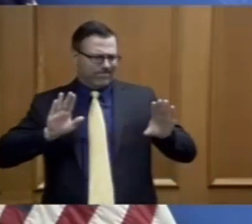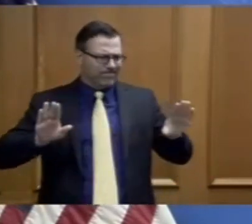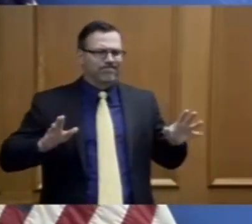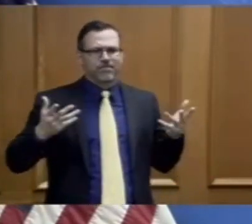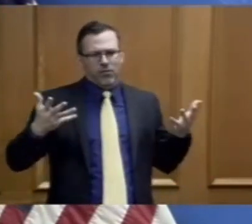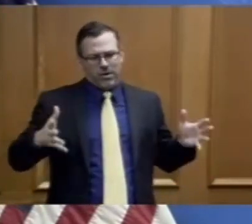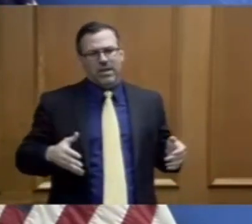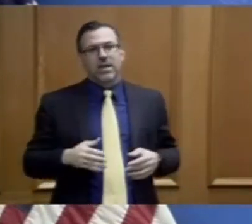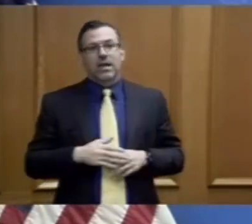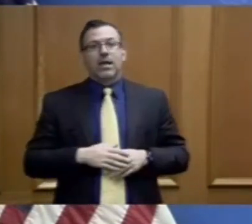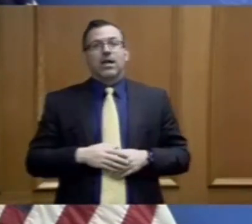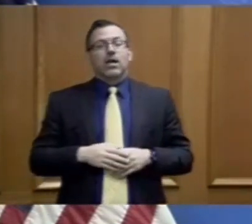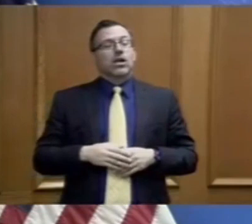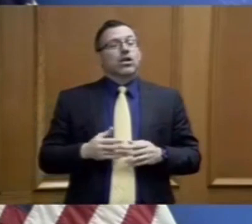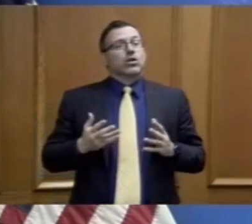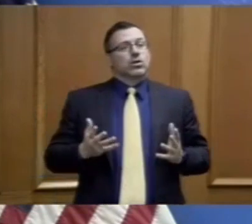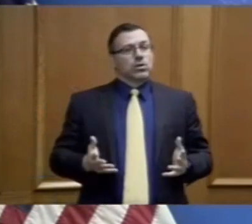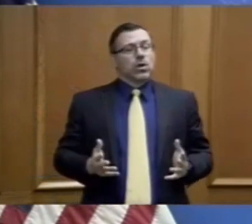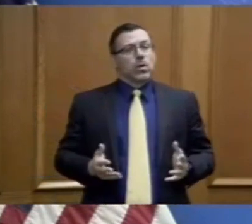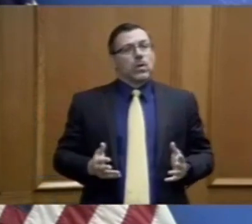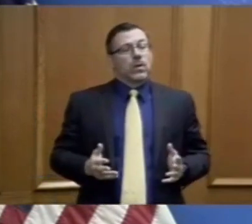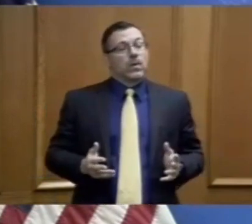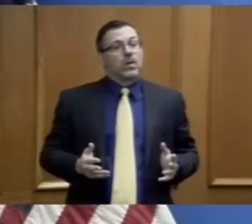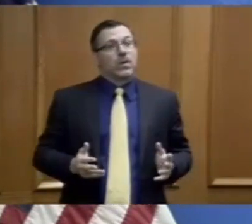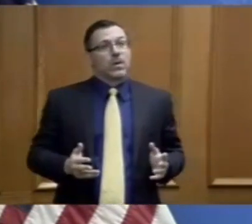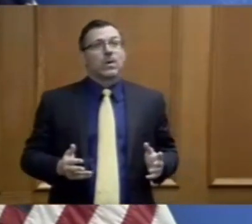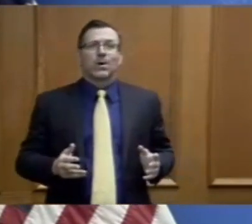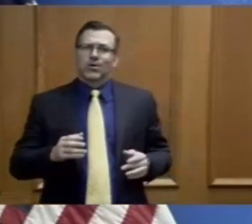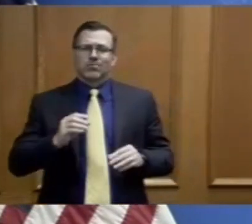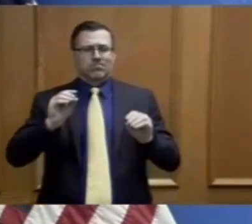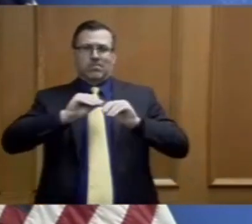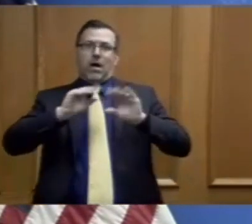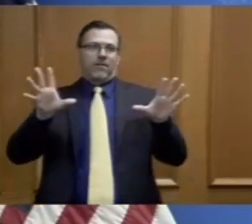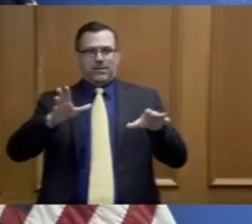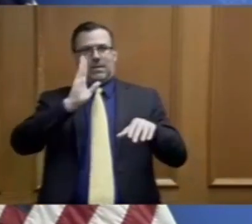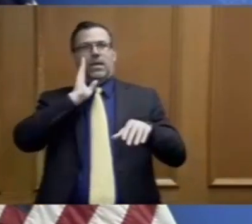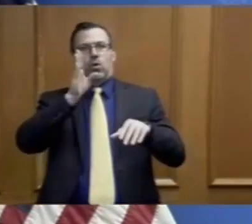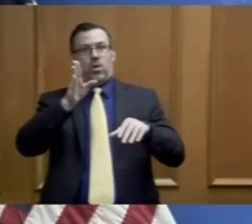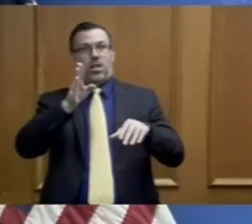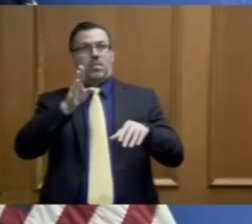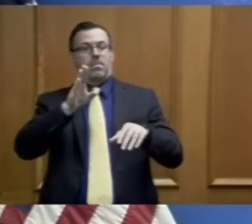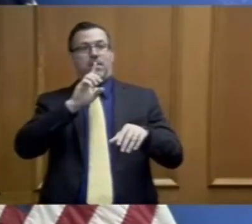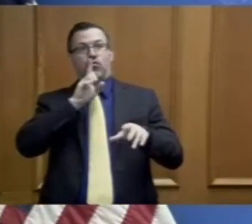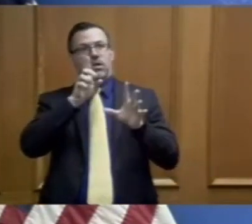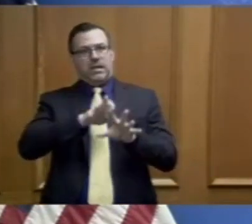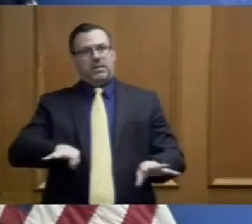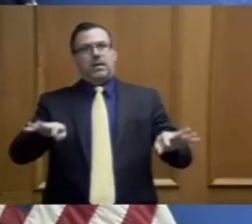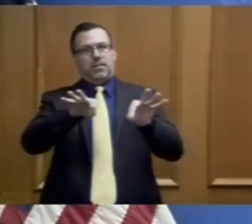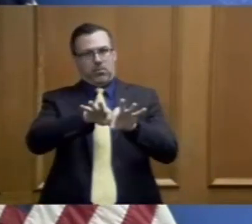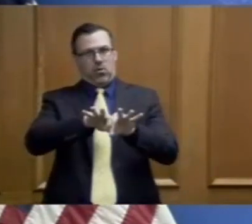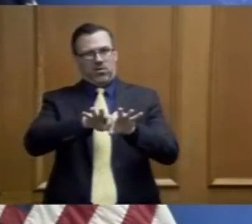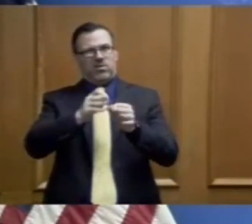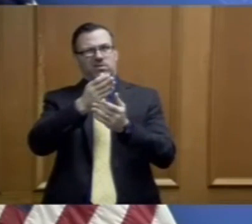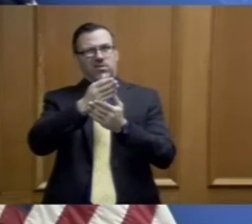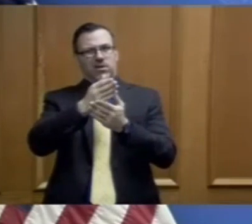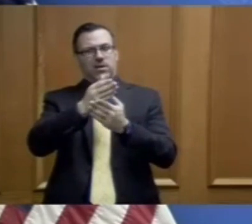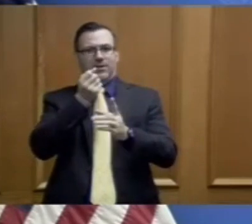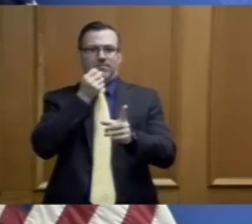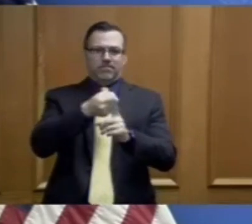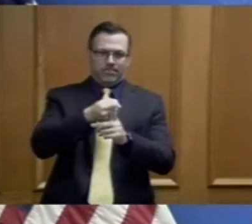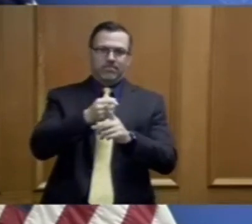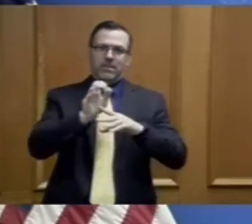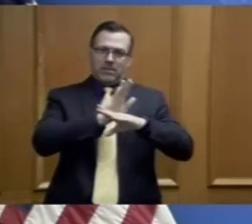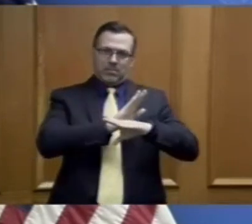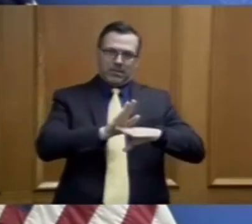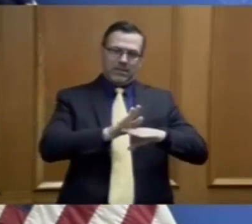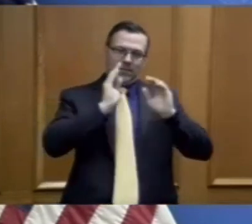So it's not too soon to say that it will clearly be one of the most important lines of business for our office